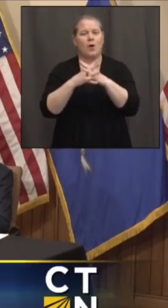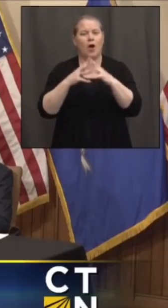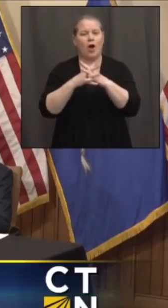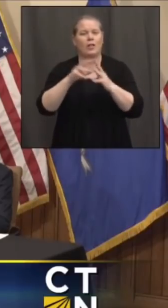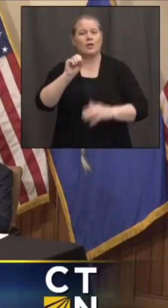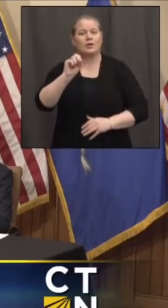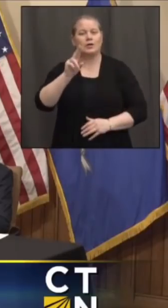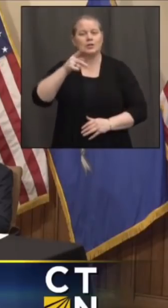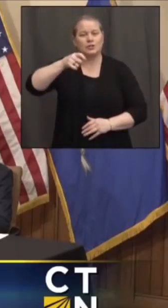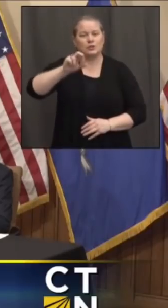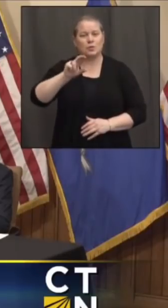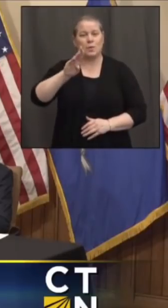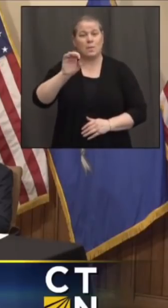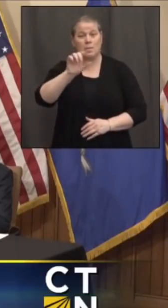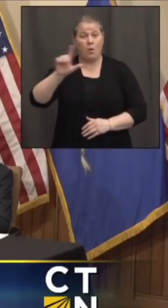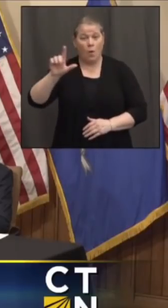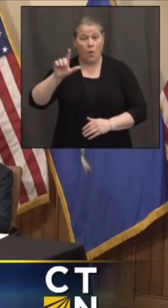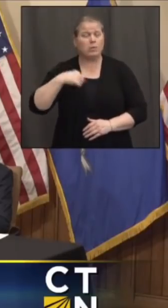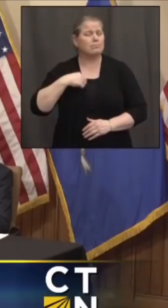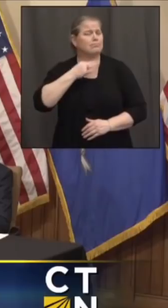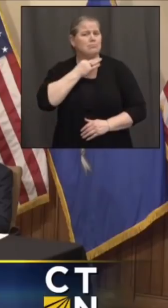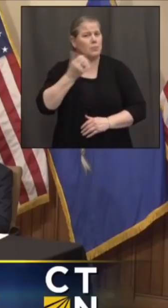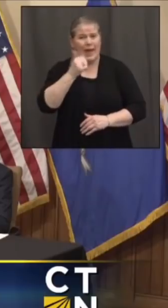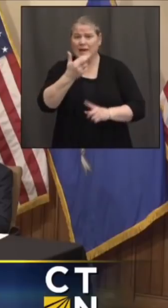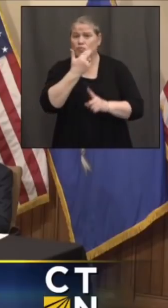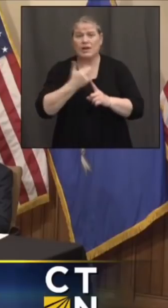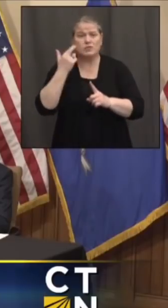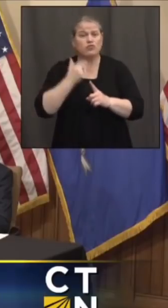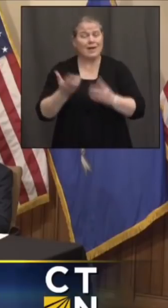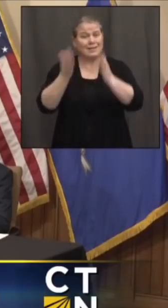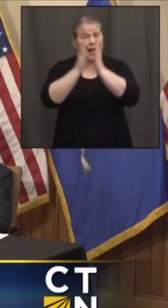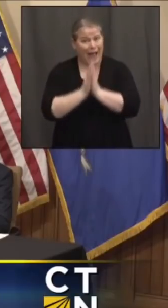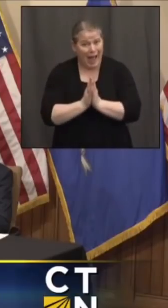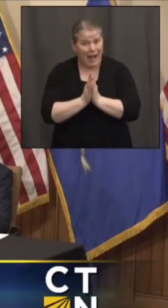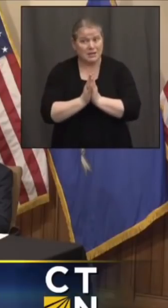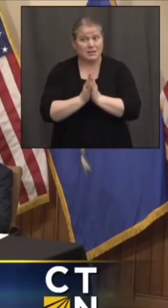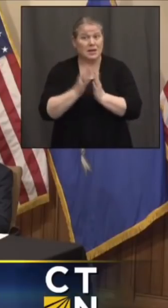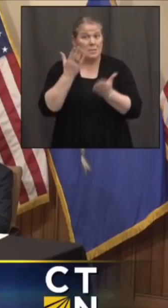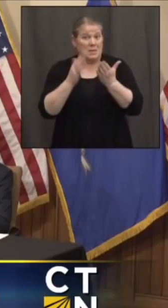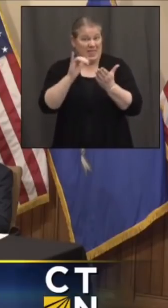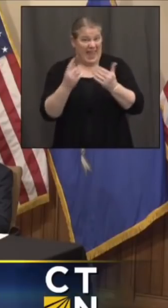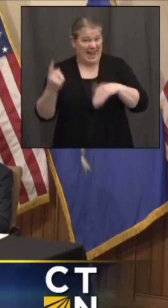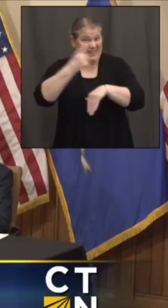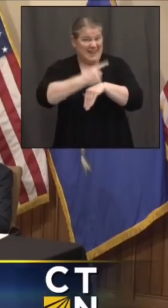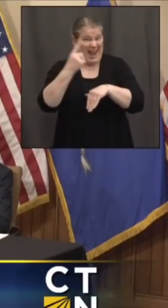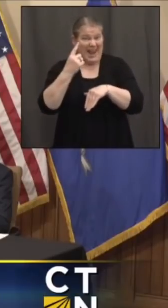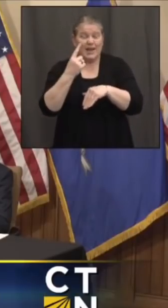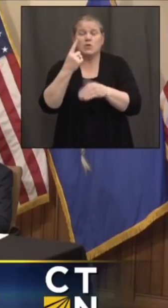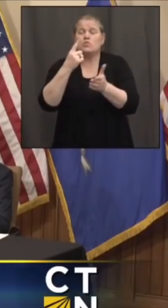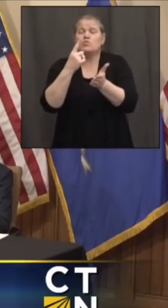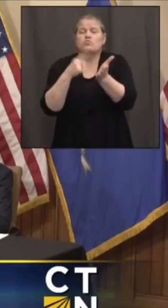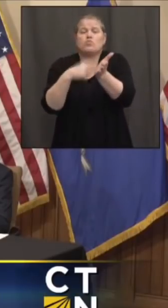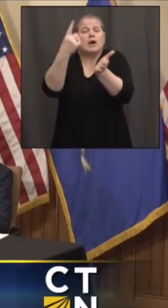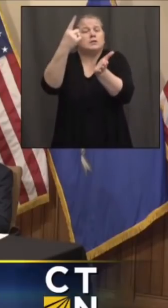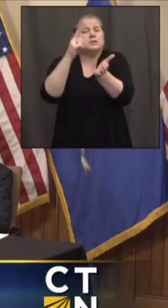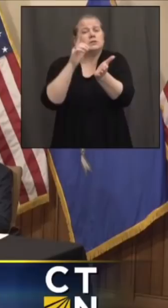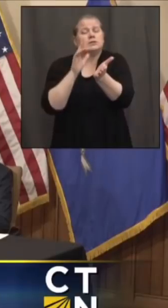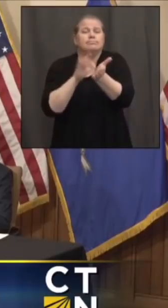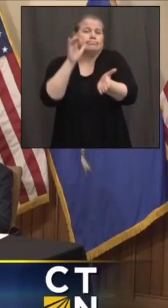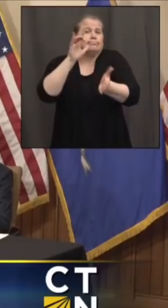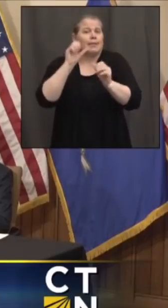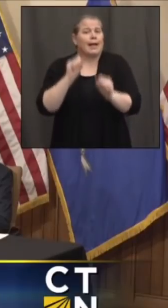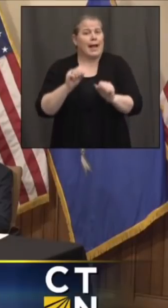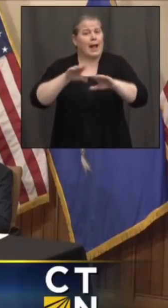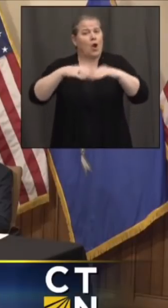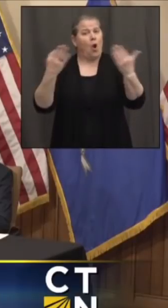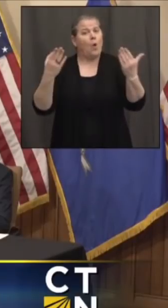hours specifically related to events like the Super Bowl and Valentine's. These are events that naturally bring a lot of people out.